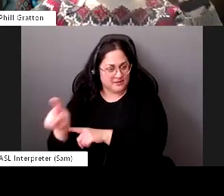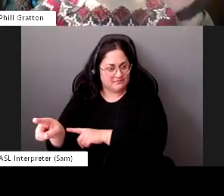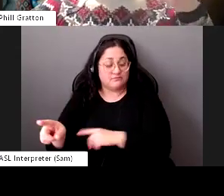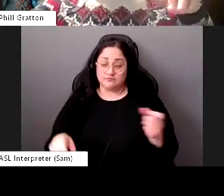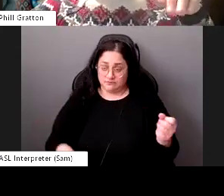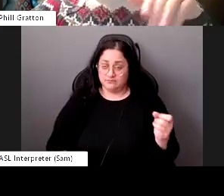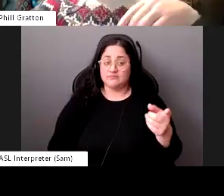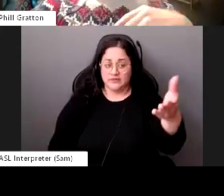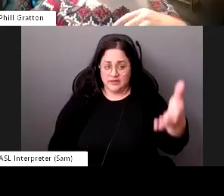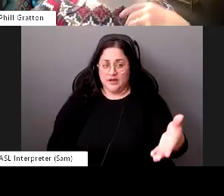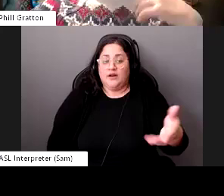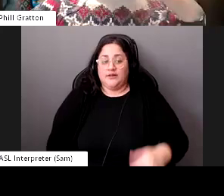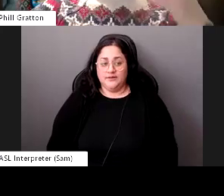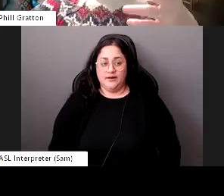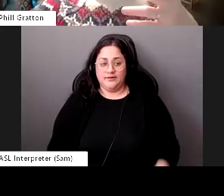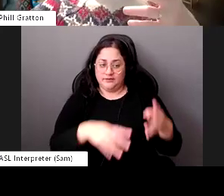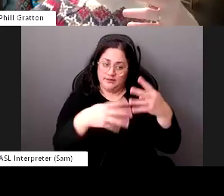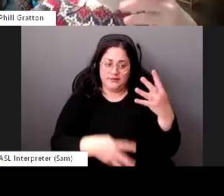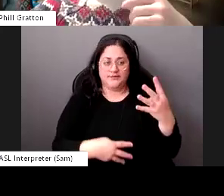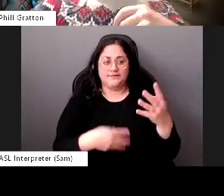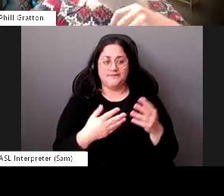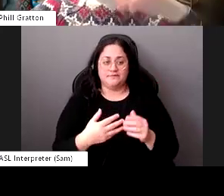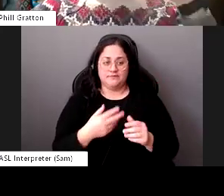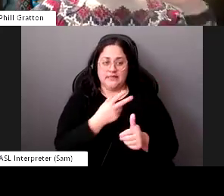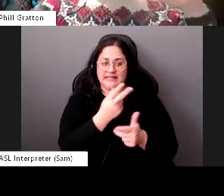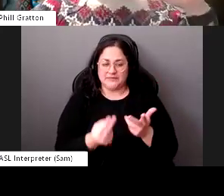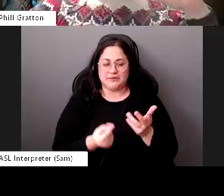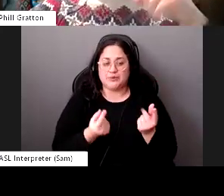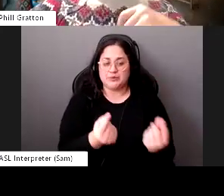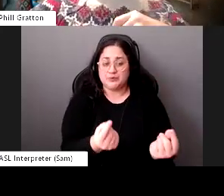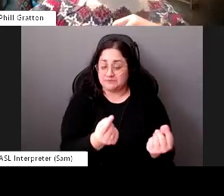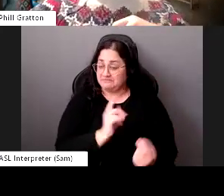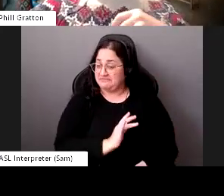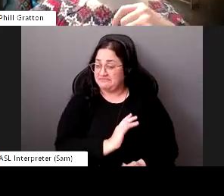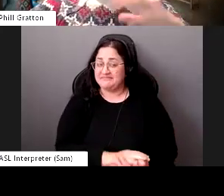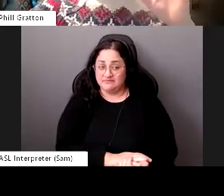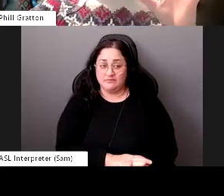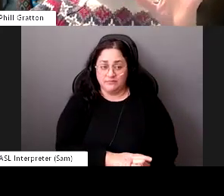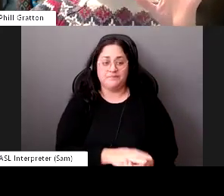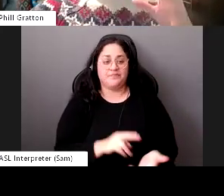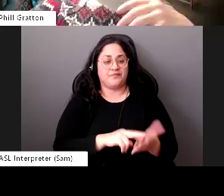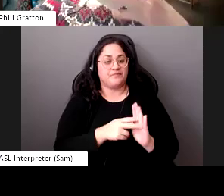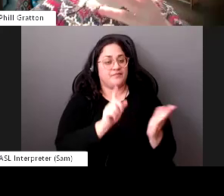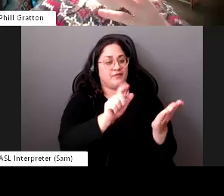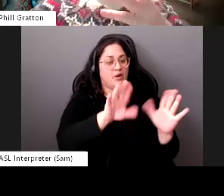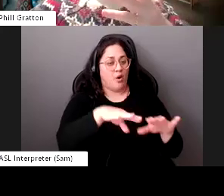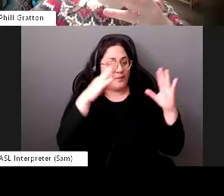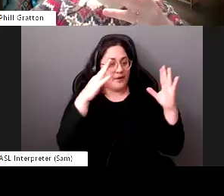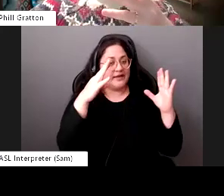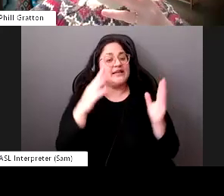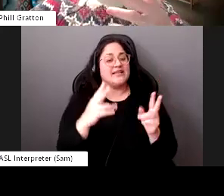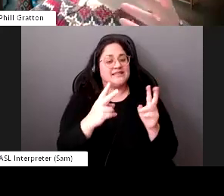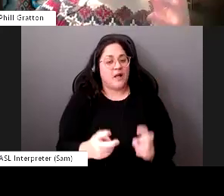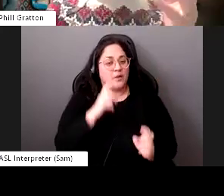that are required. So you would click on the image, you would open it up, you would say save as or